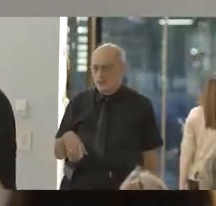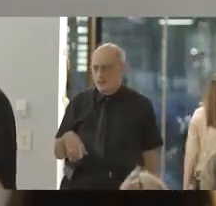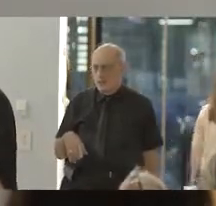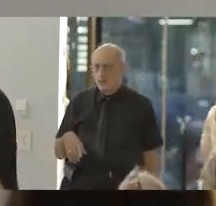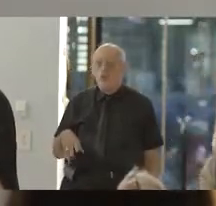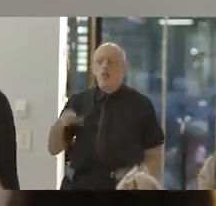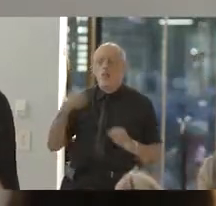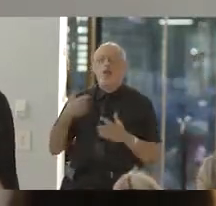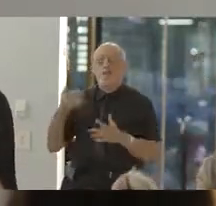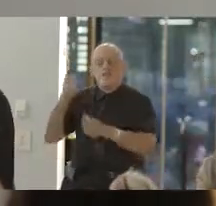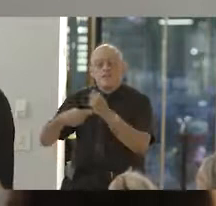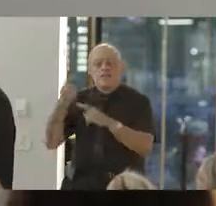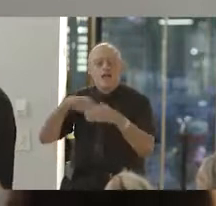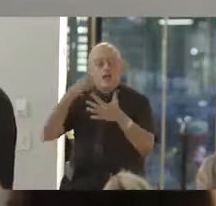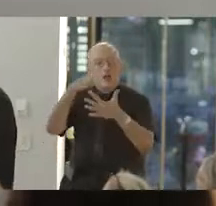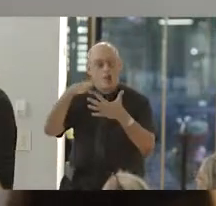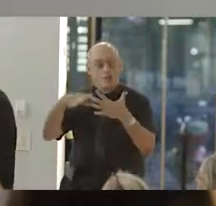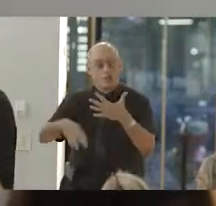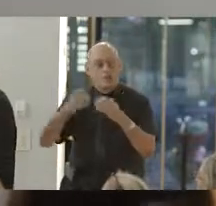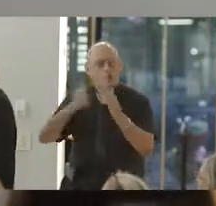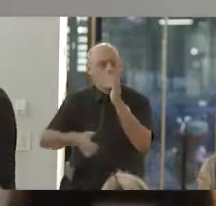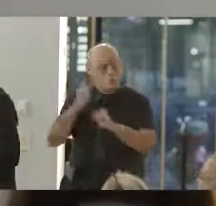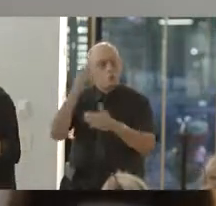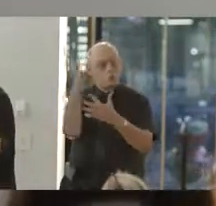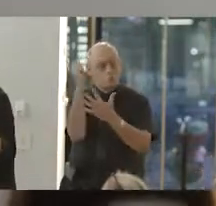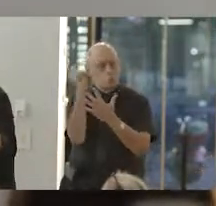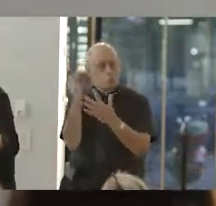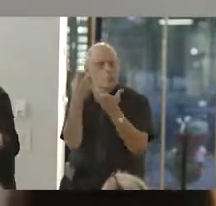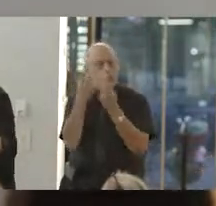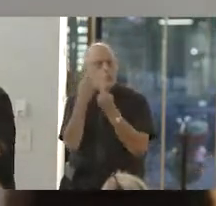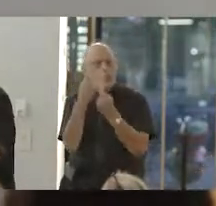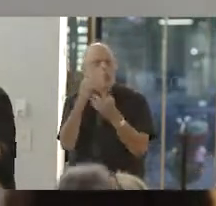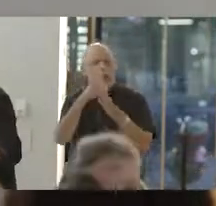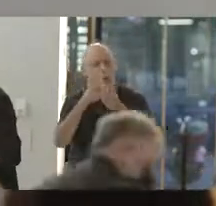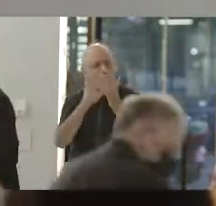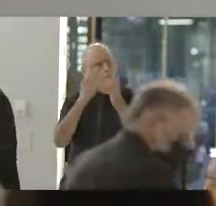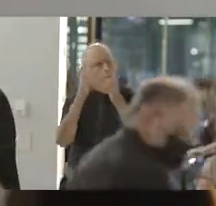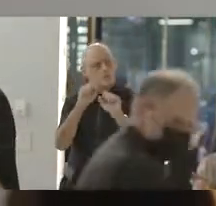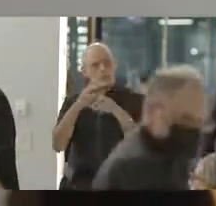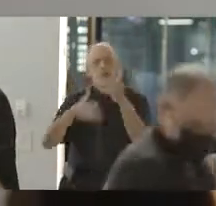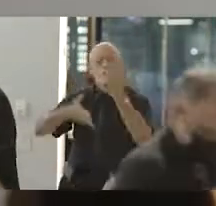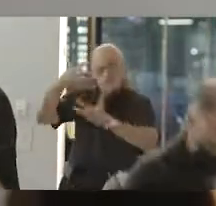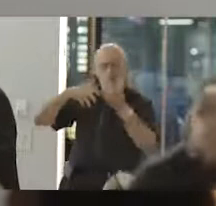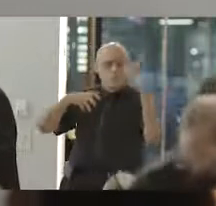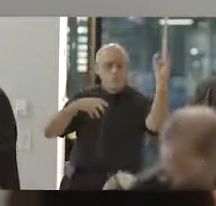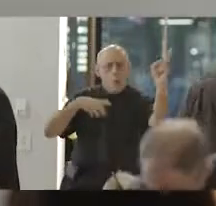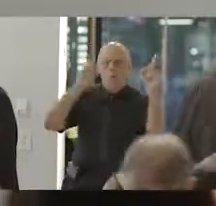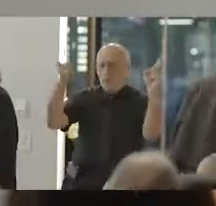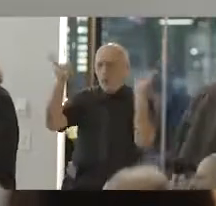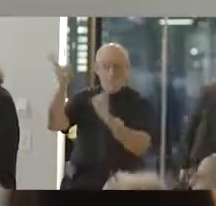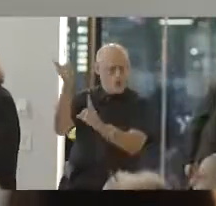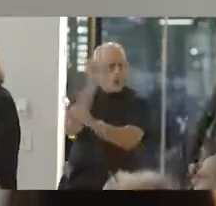They have alternatives for most of the reaches, I believe. There's more than one choice. You can mix and match them, correct.